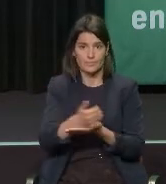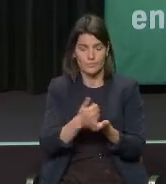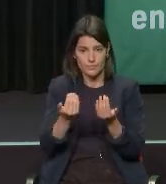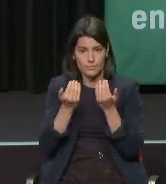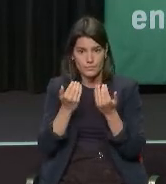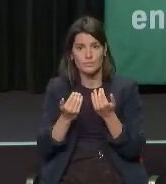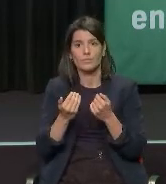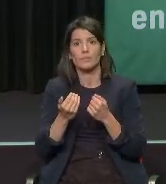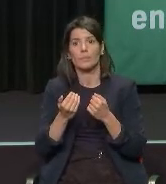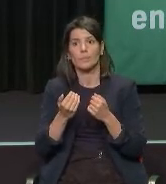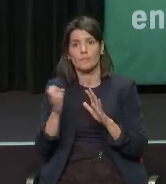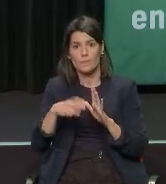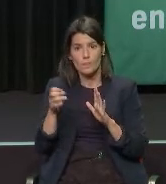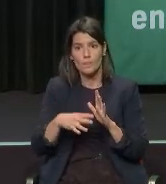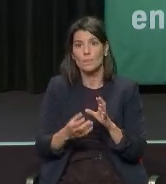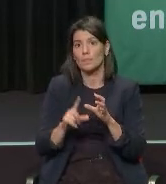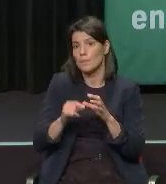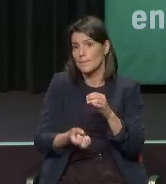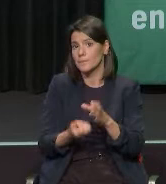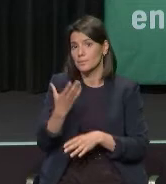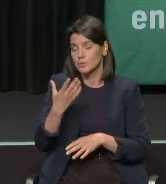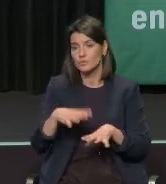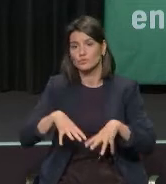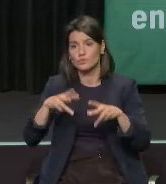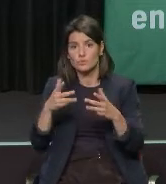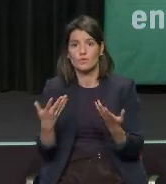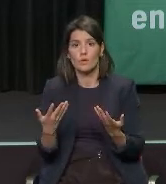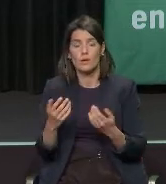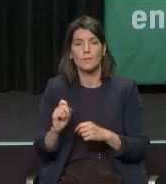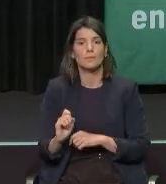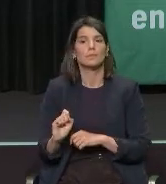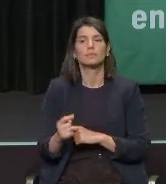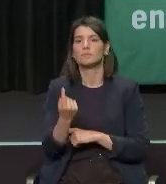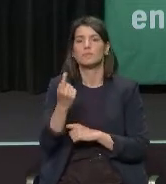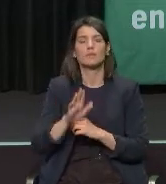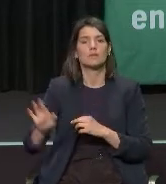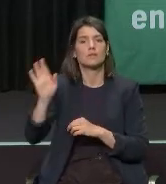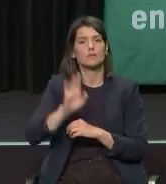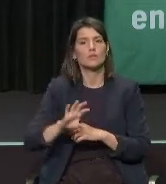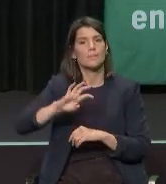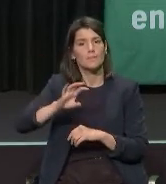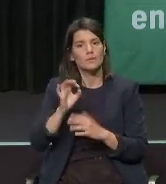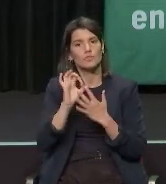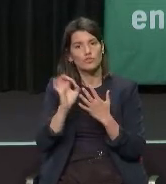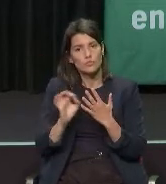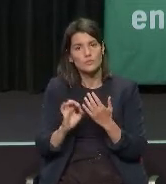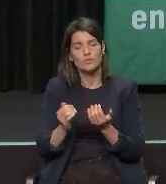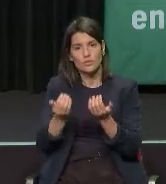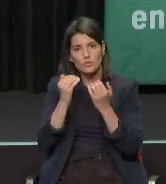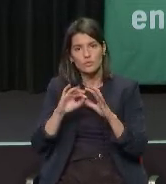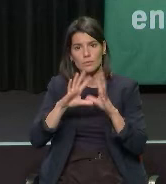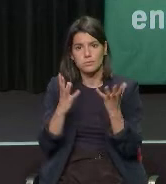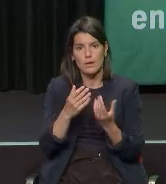with the JEDI shots and produced and developed the first national country-specific JEDI biomass